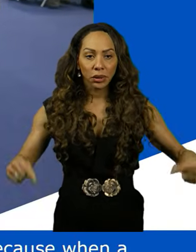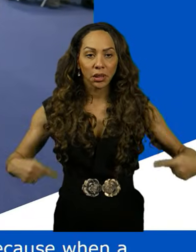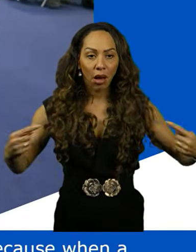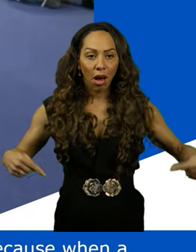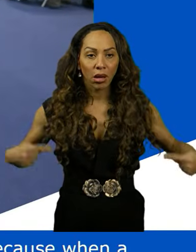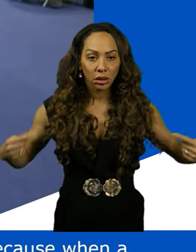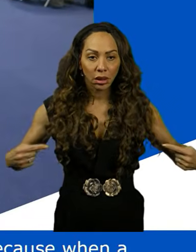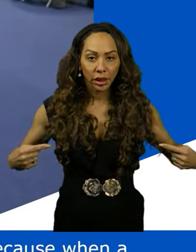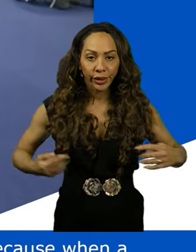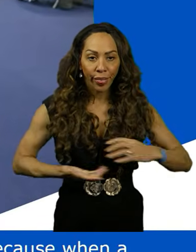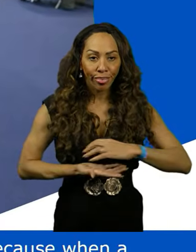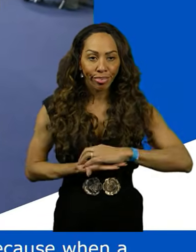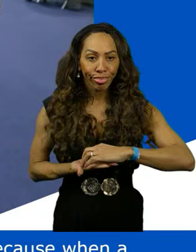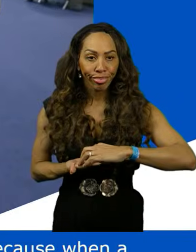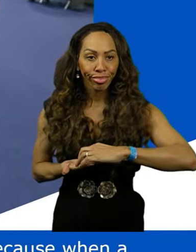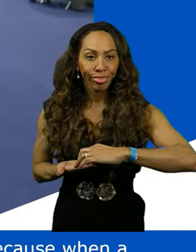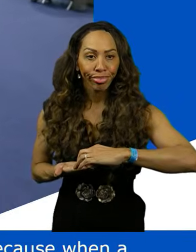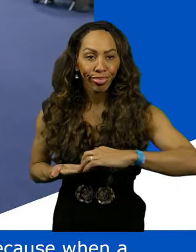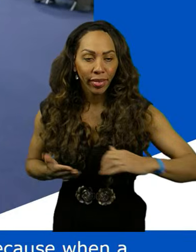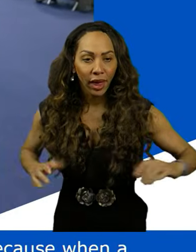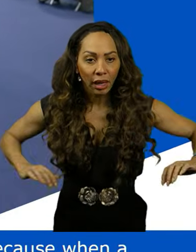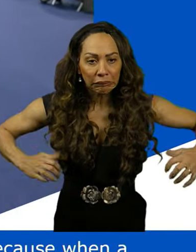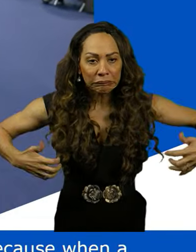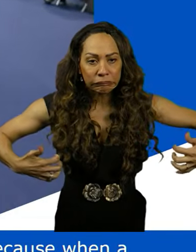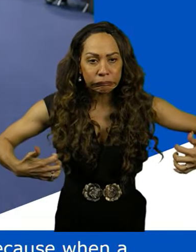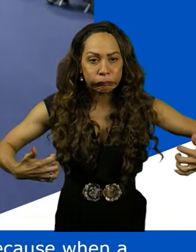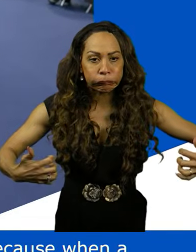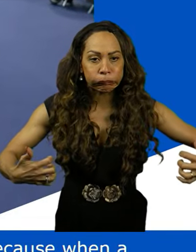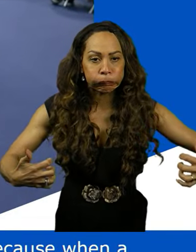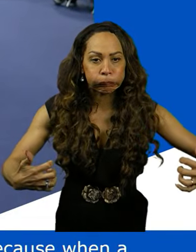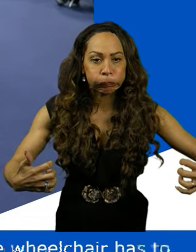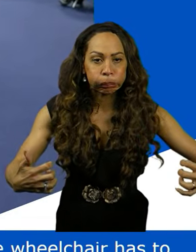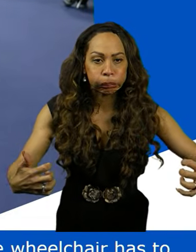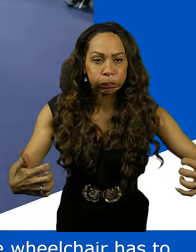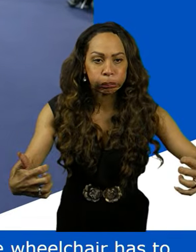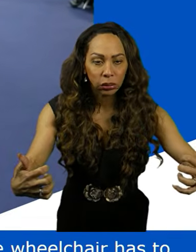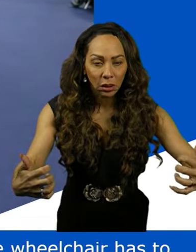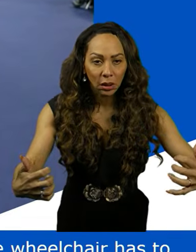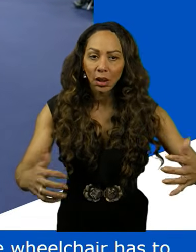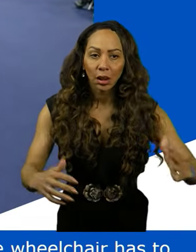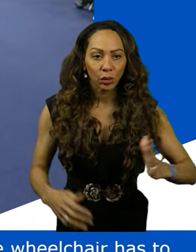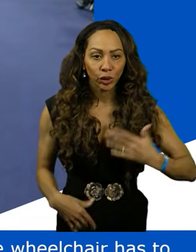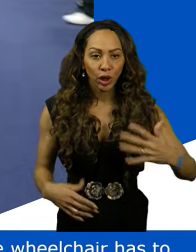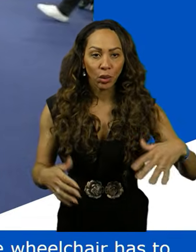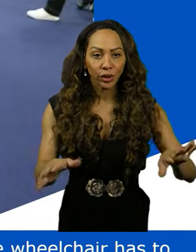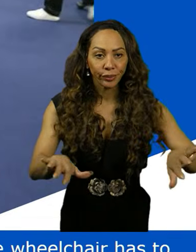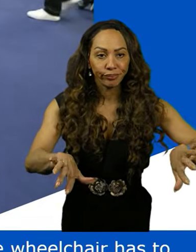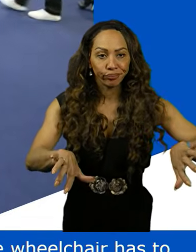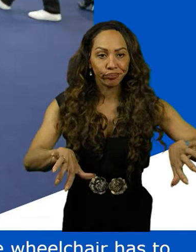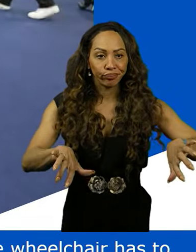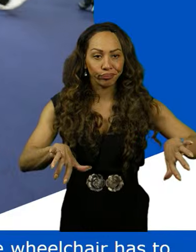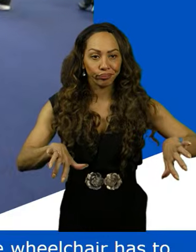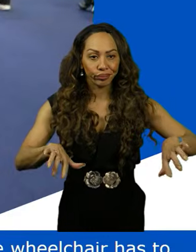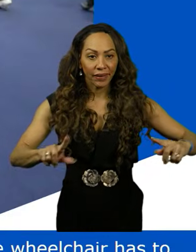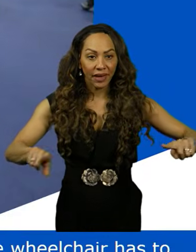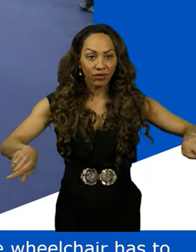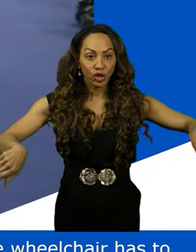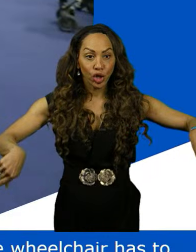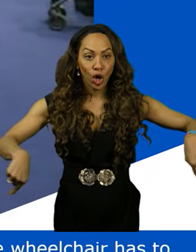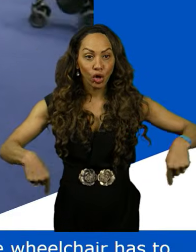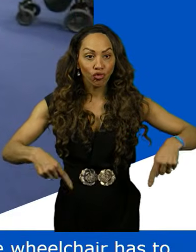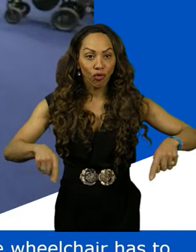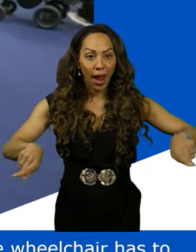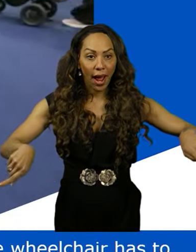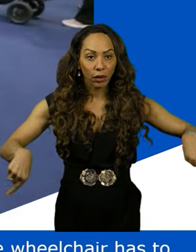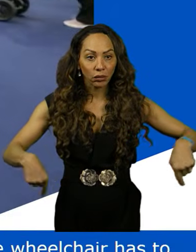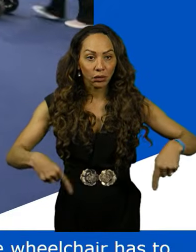the wheelchair has to come back out of the car, the casters on the wheelchair have to drag, so they have to turn around. Oh, okay. If you